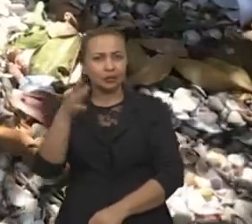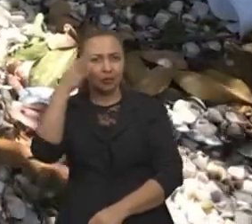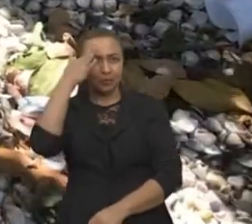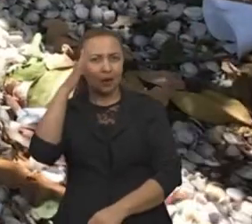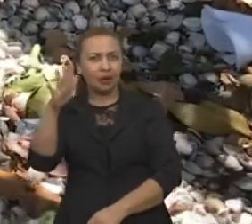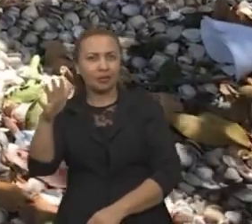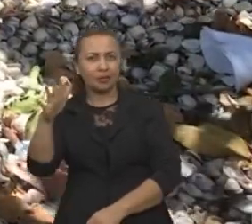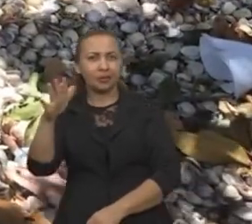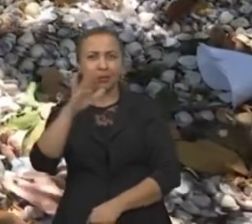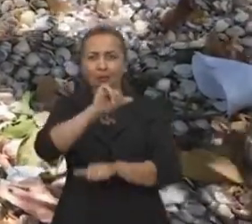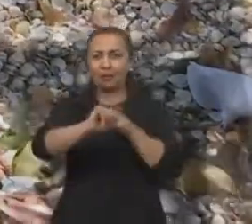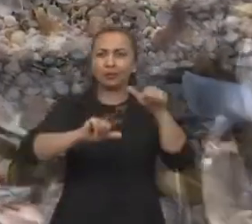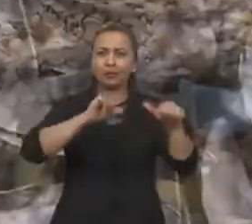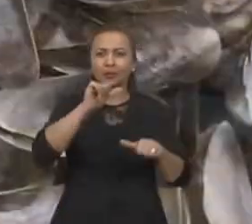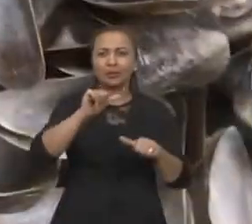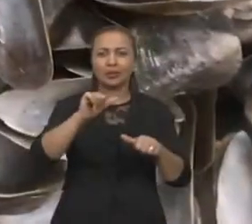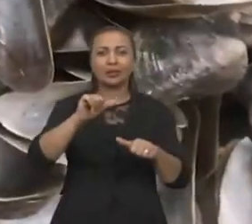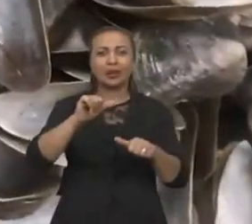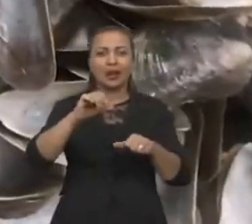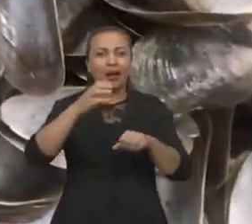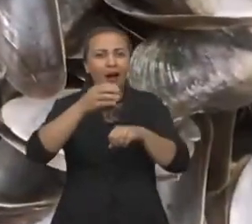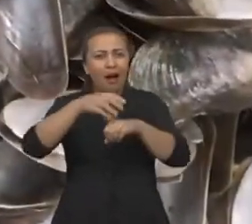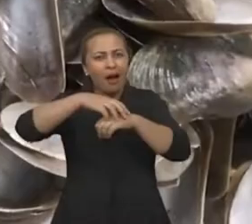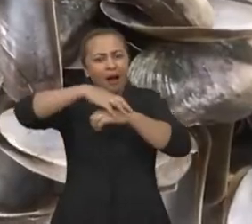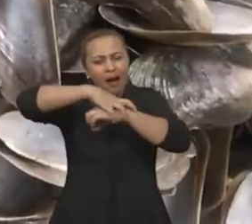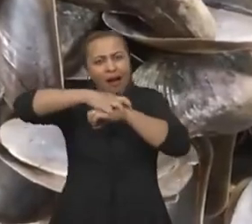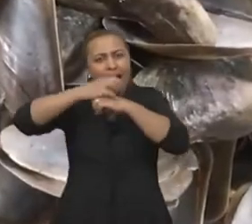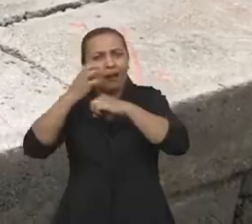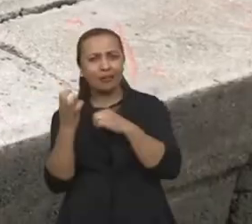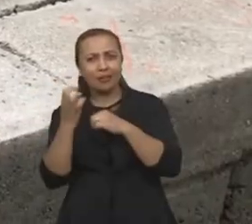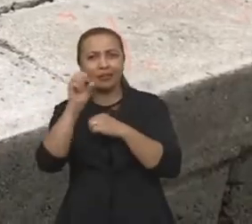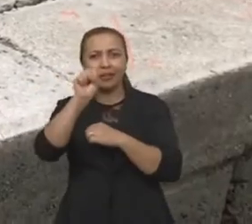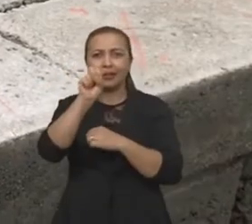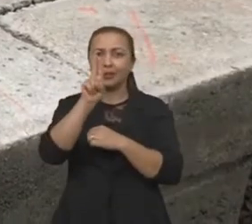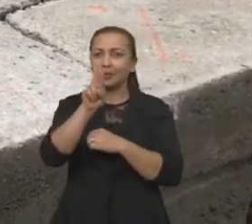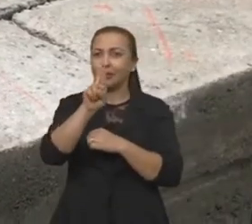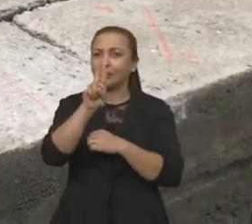You can transform the casca-do-sur-uru in construction material?